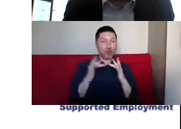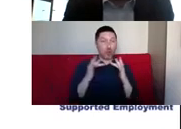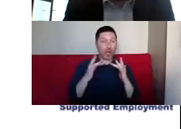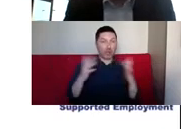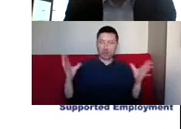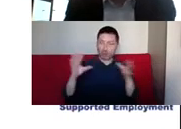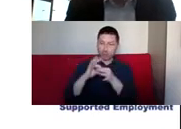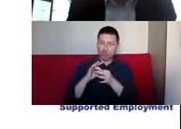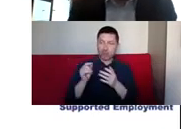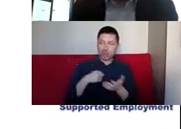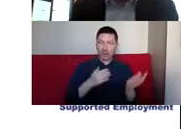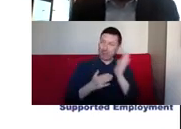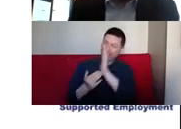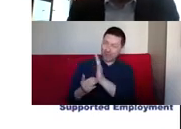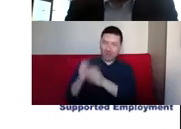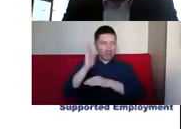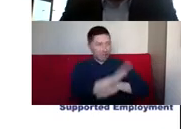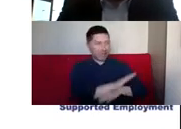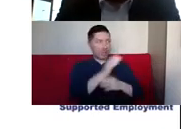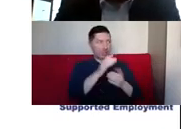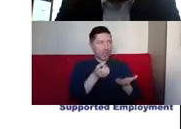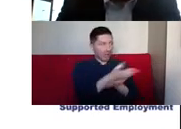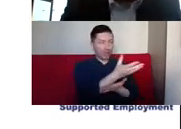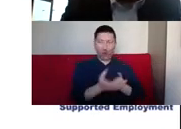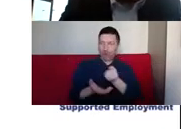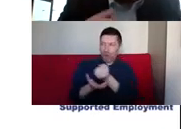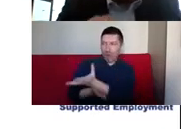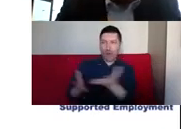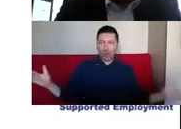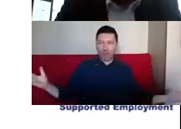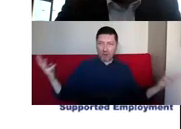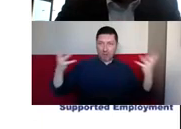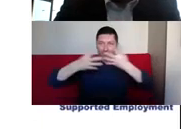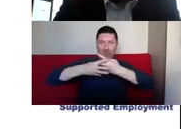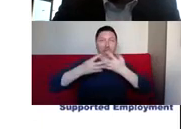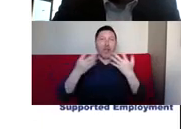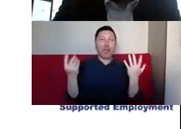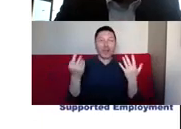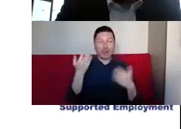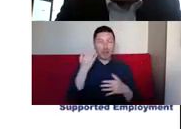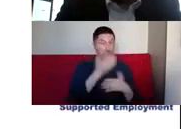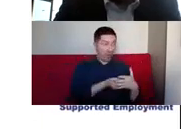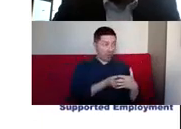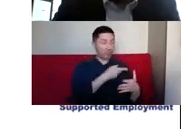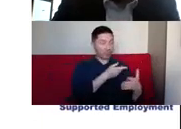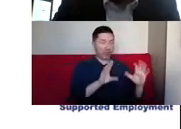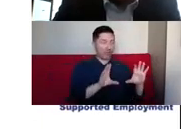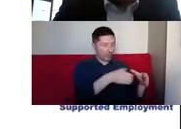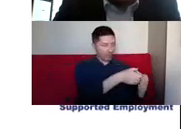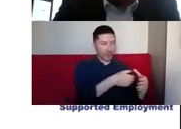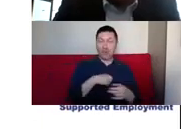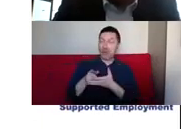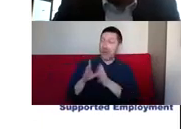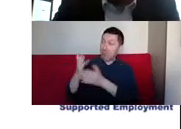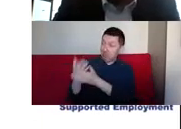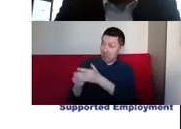because this would lead to permanent trainings. Reality shows that employees are learning new skills much faster on the real